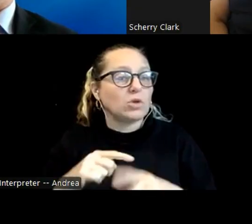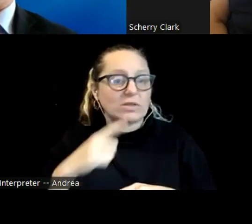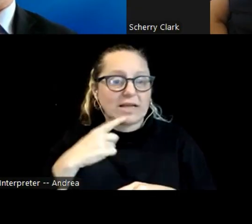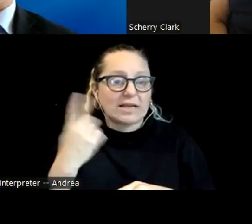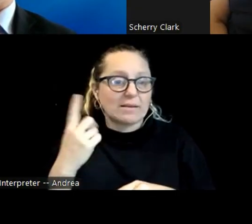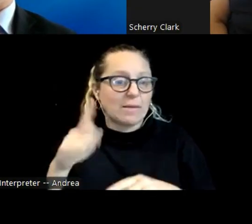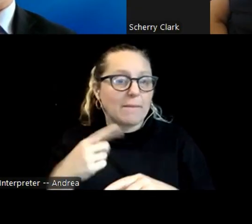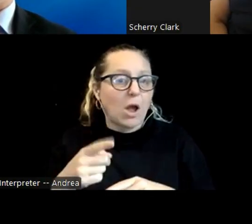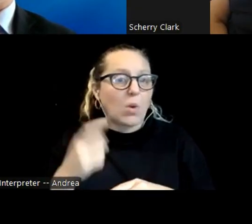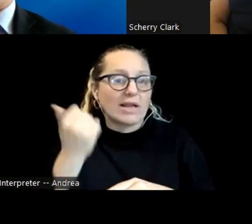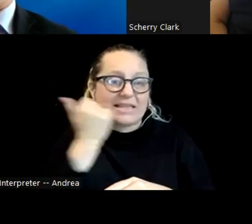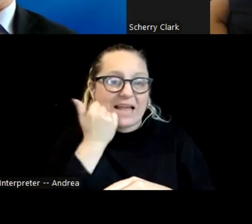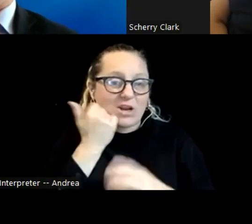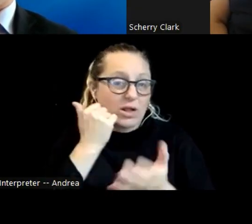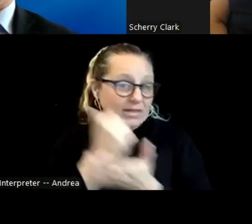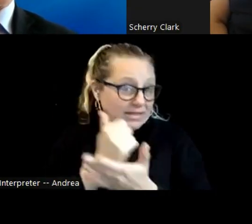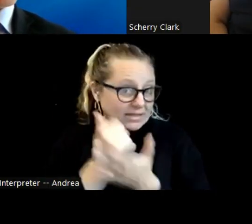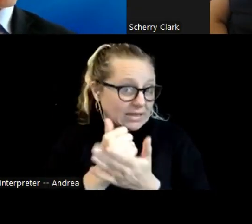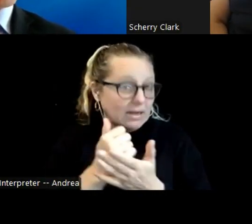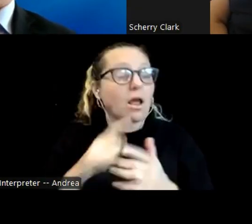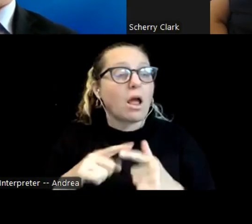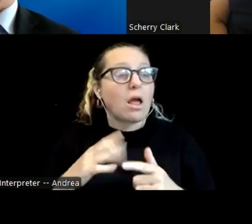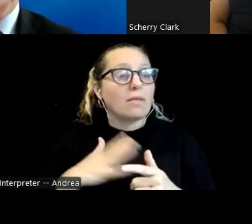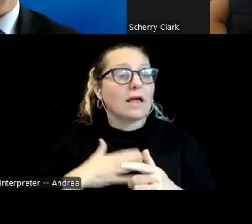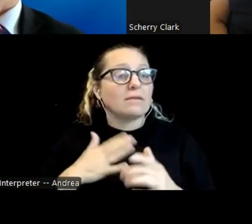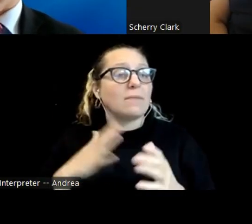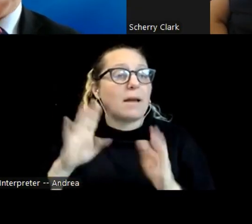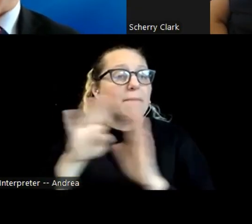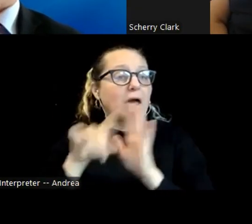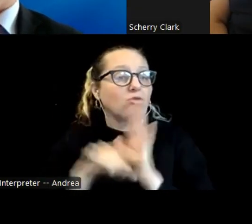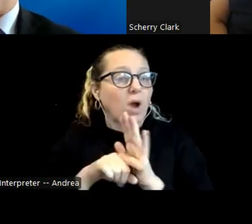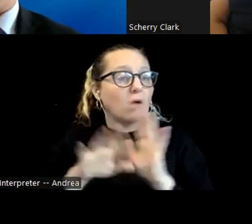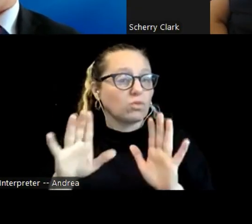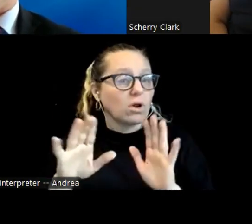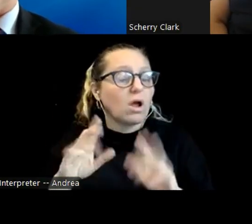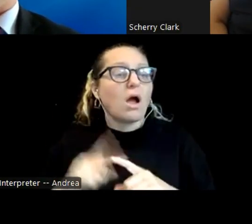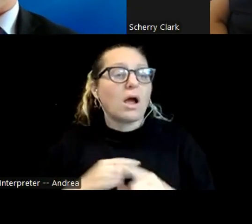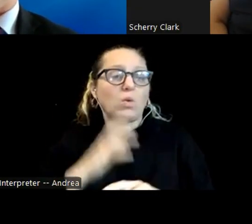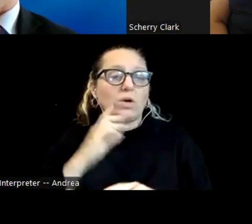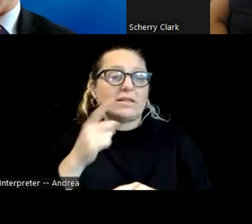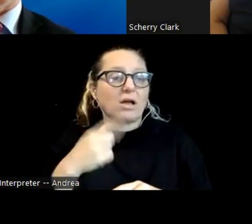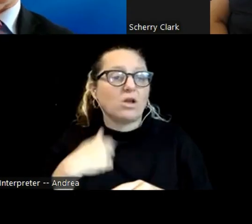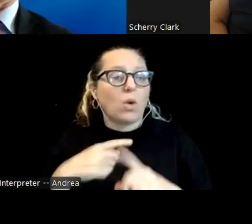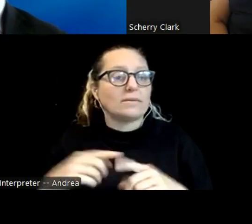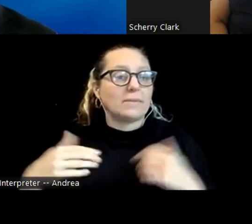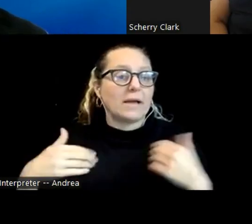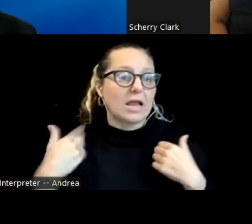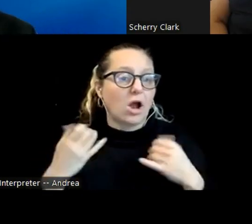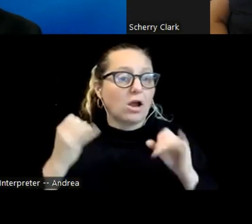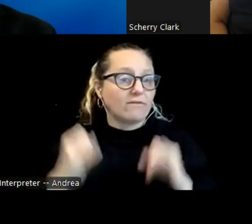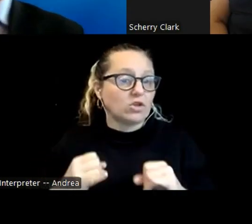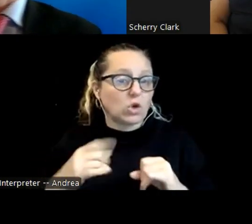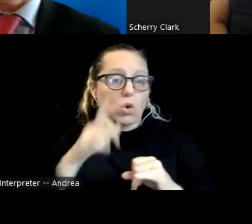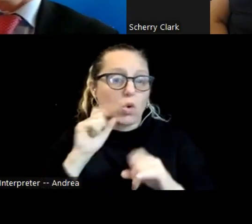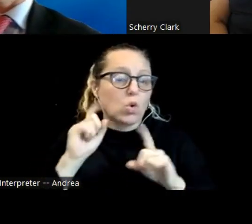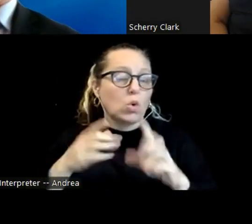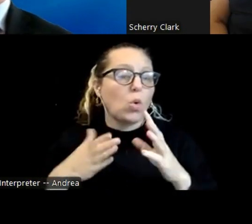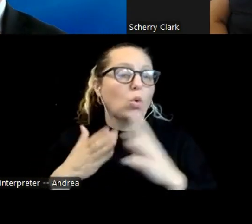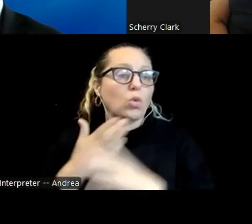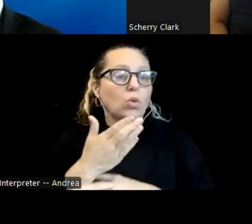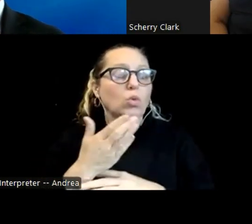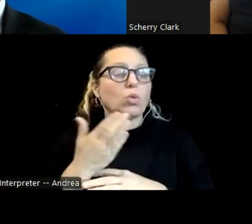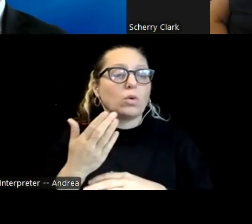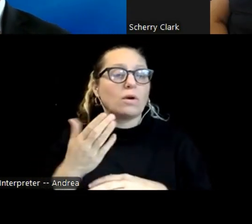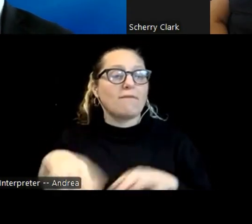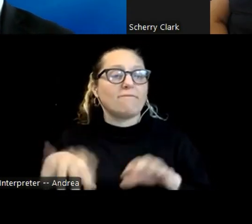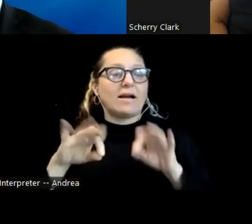about dental assisting. That is my background. And I will tell you, as a young individual going through